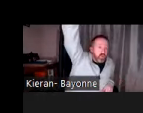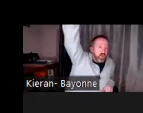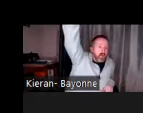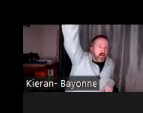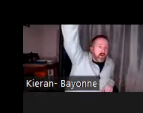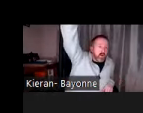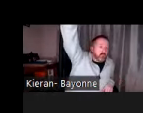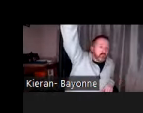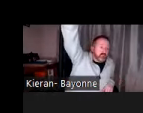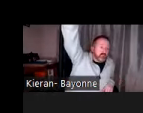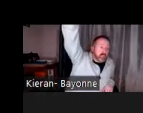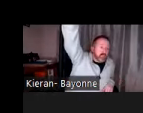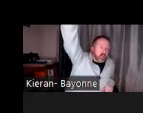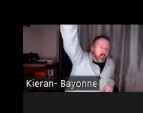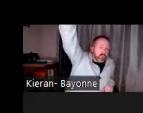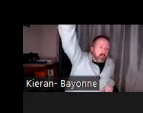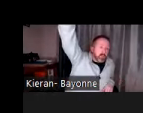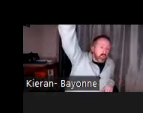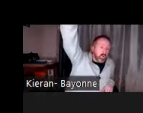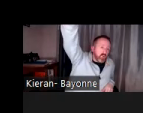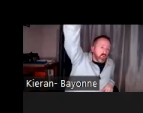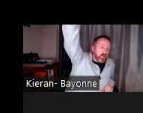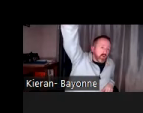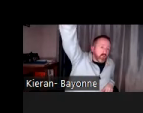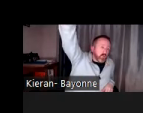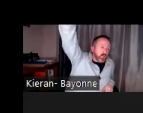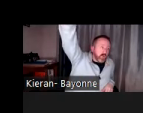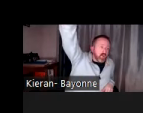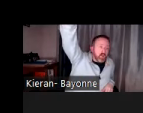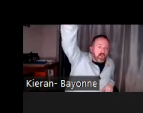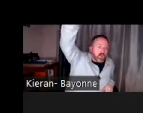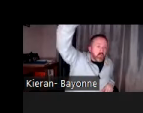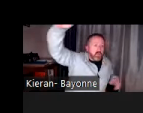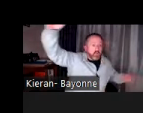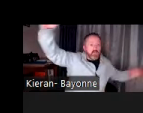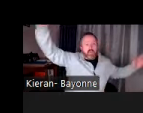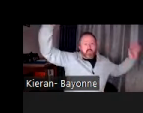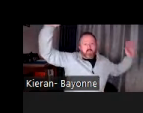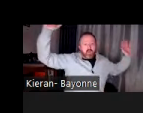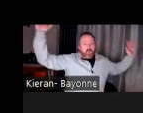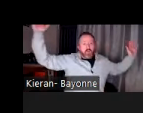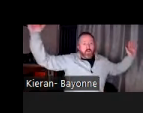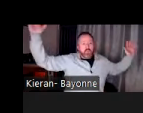tree that was in someone's yard a few blocks away. And I mean,